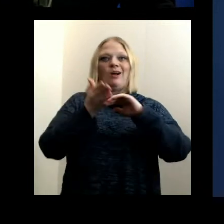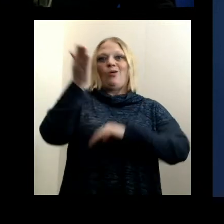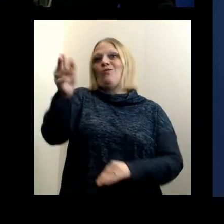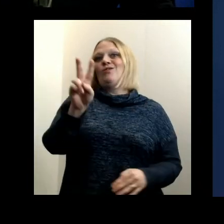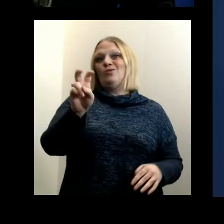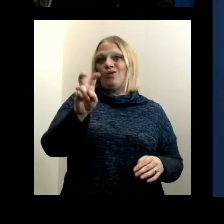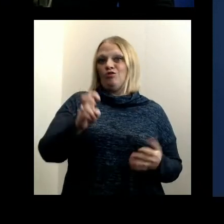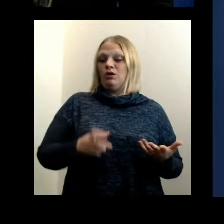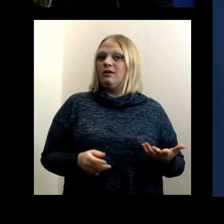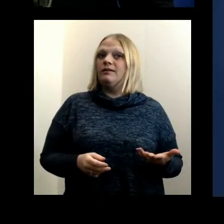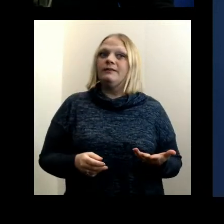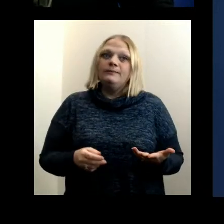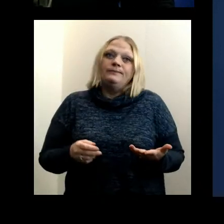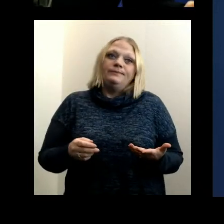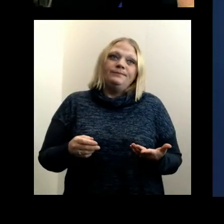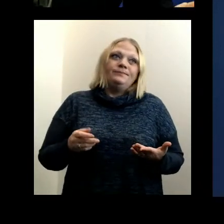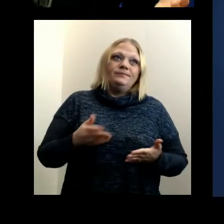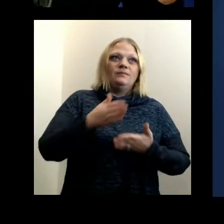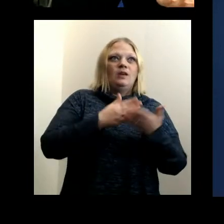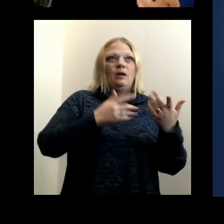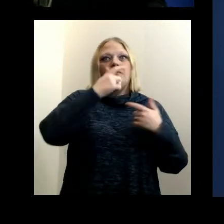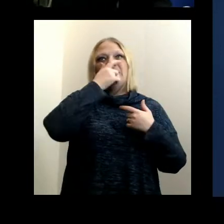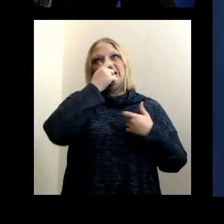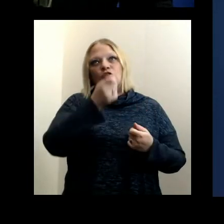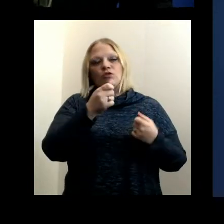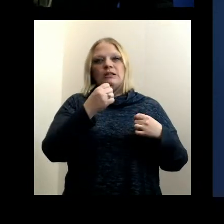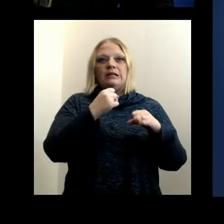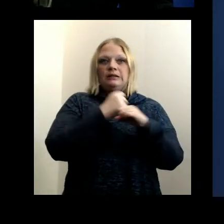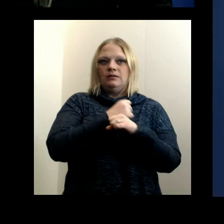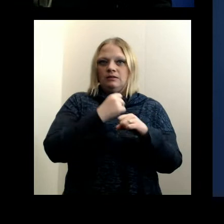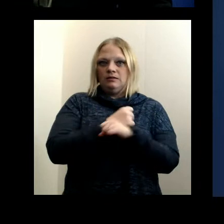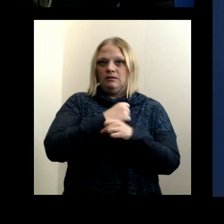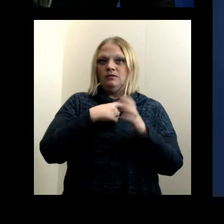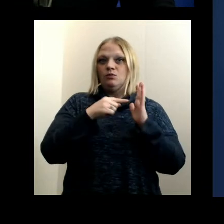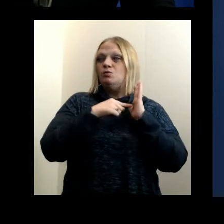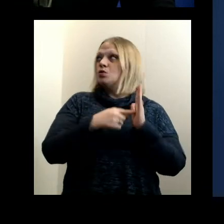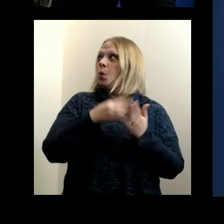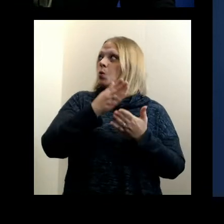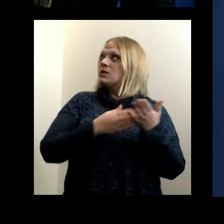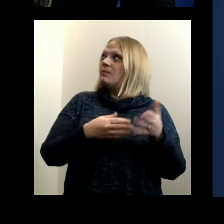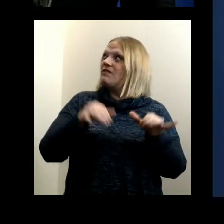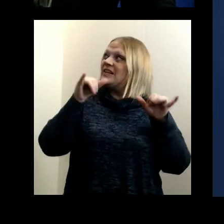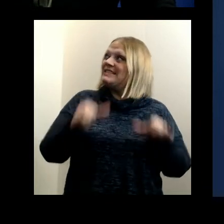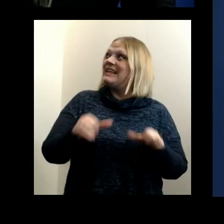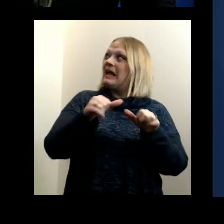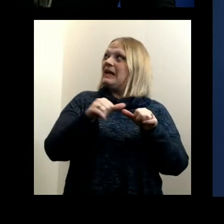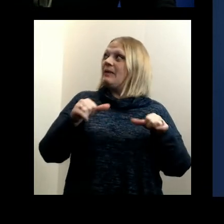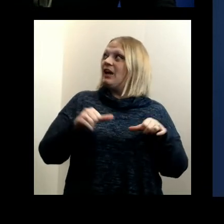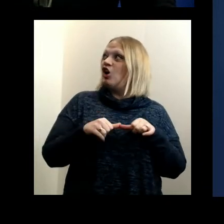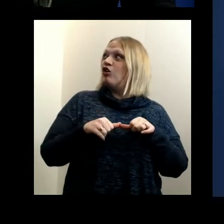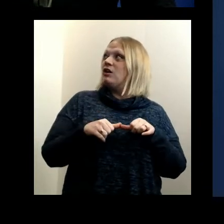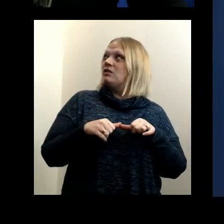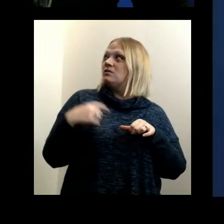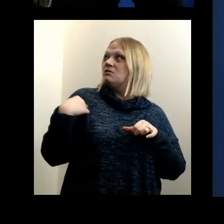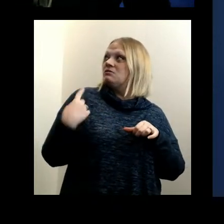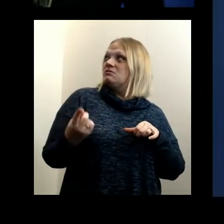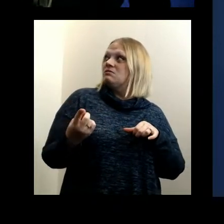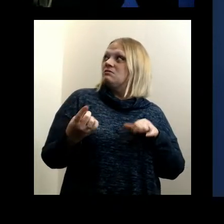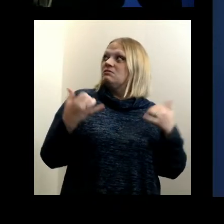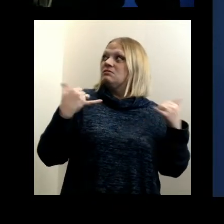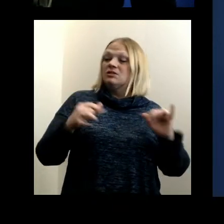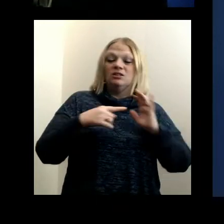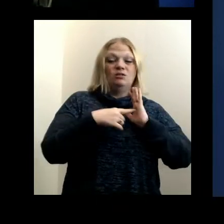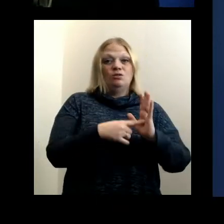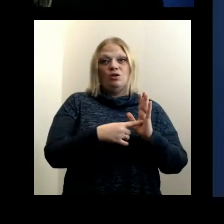cases. And there are some interesting statistics here that show that some of the same areas that we've had cases in the past are still showing